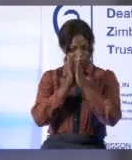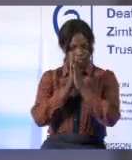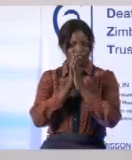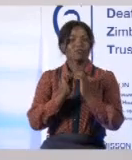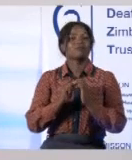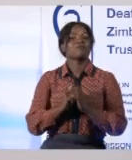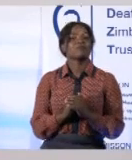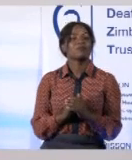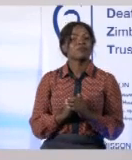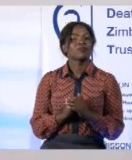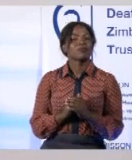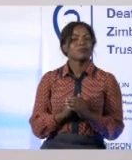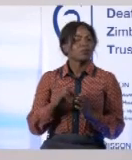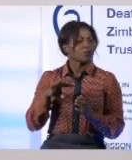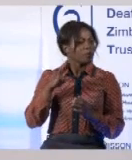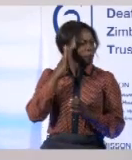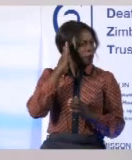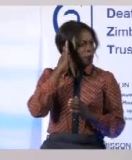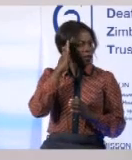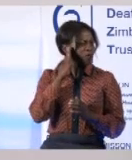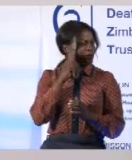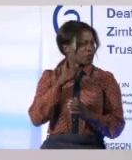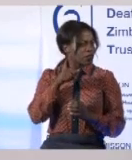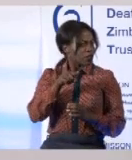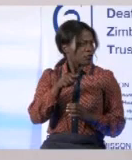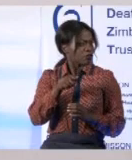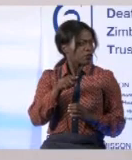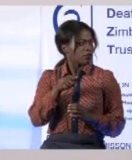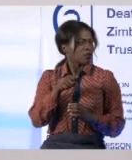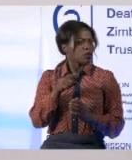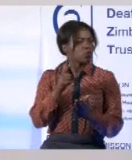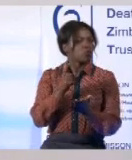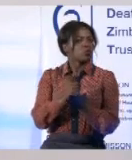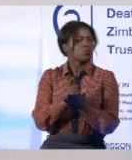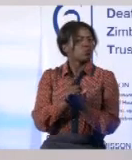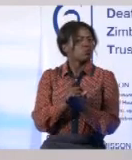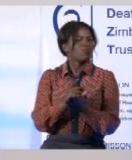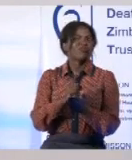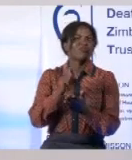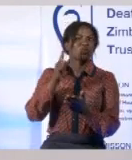Do you believe that what you are doing is godly?